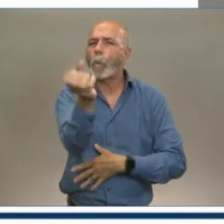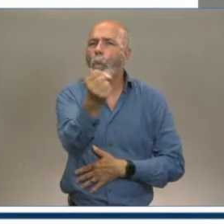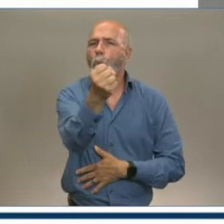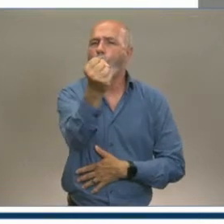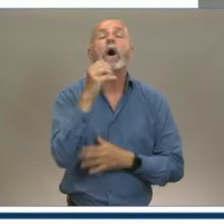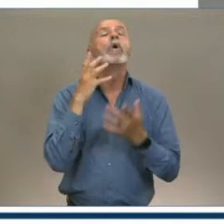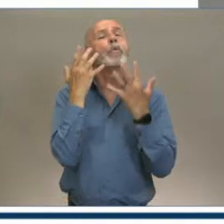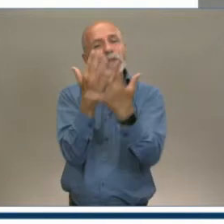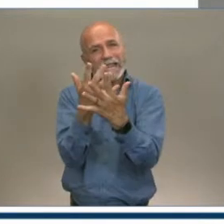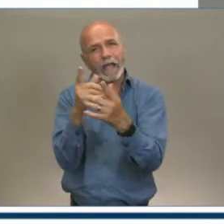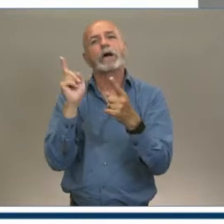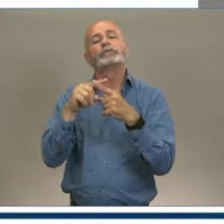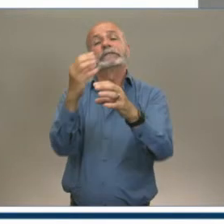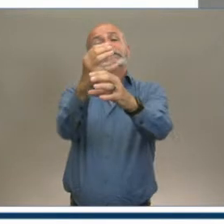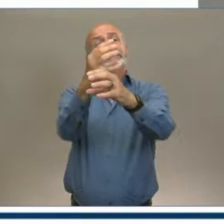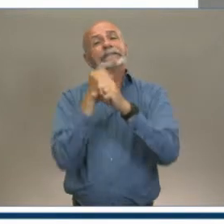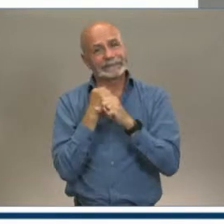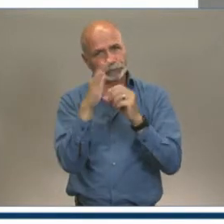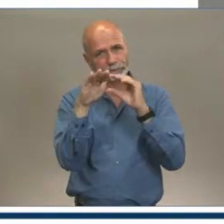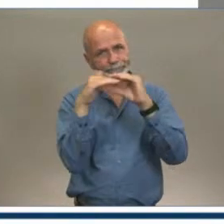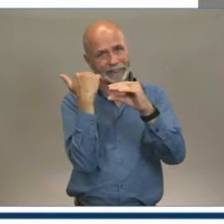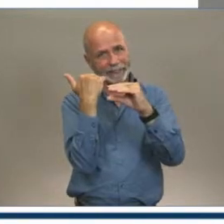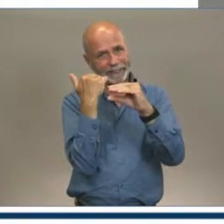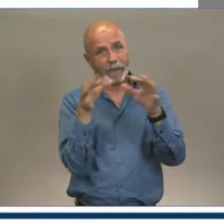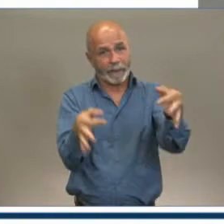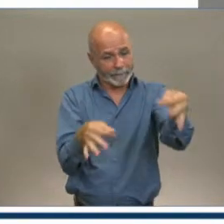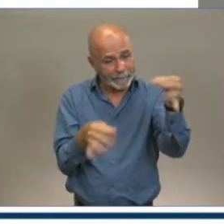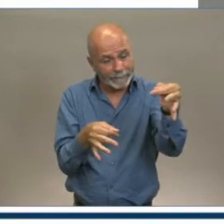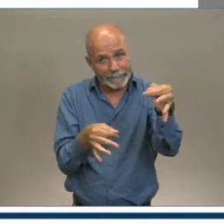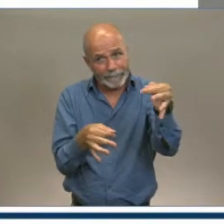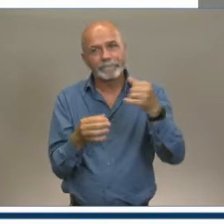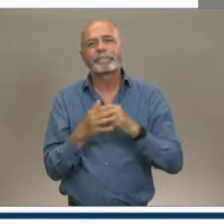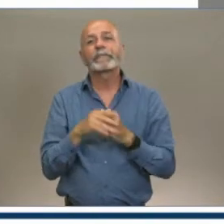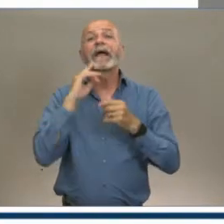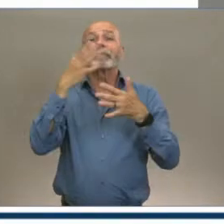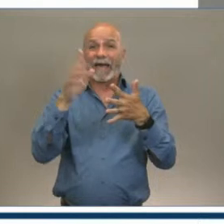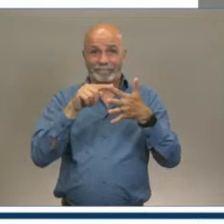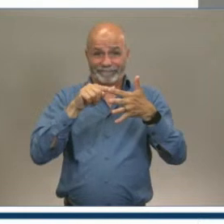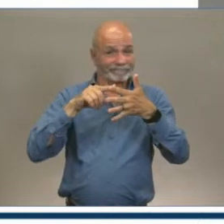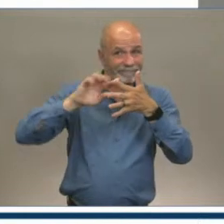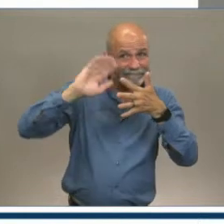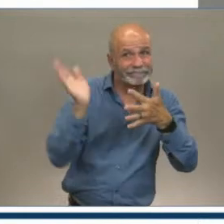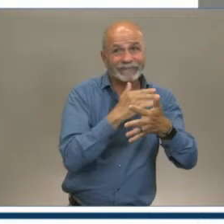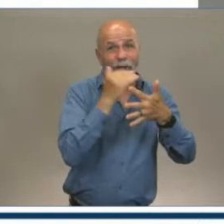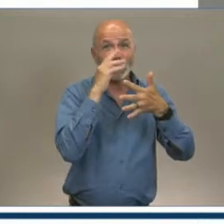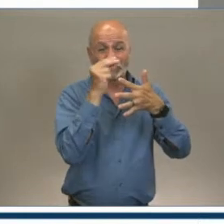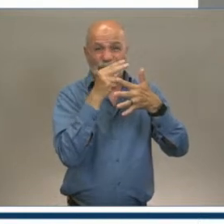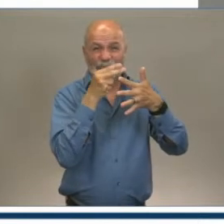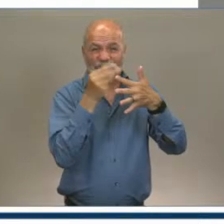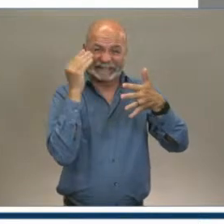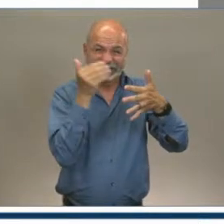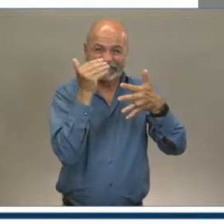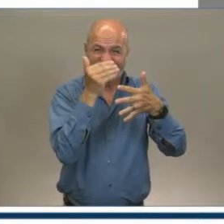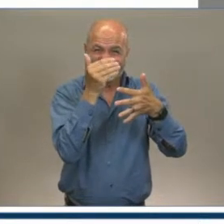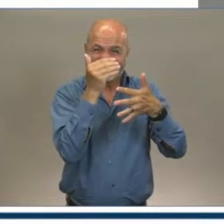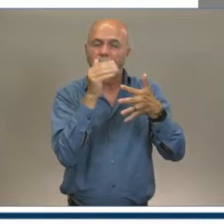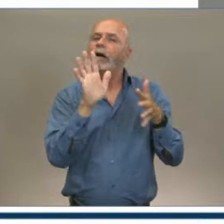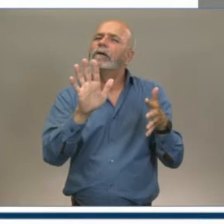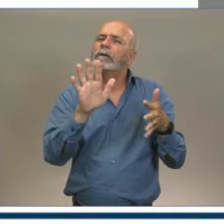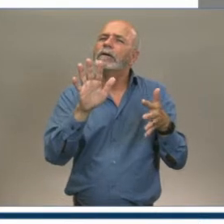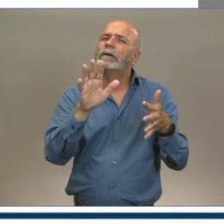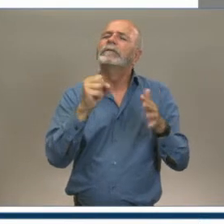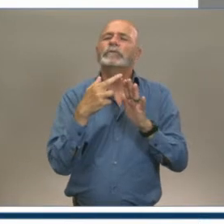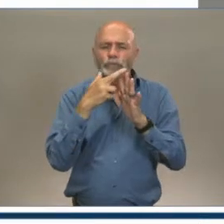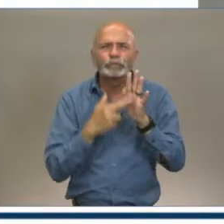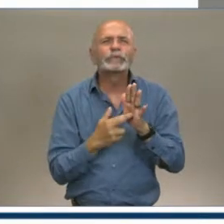Phase 2 brings us closer to our new normal. Restrictions and public health measures remain in place, and we need Nova Scotians to stick with